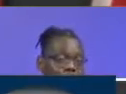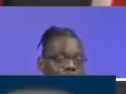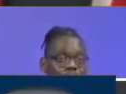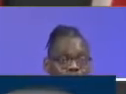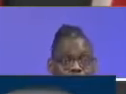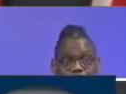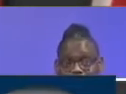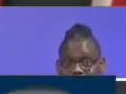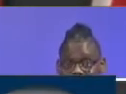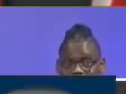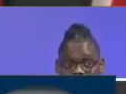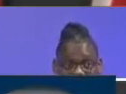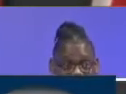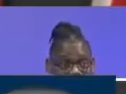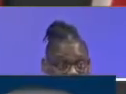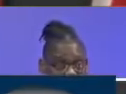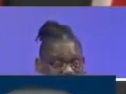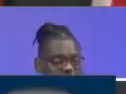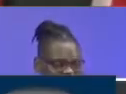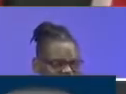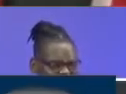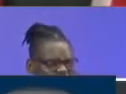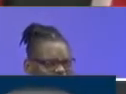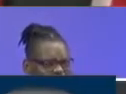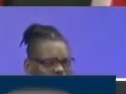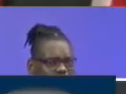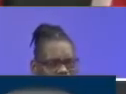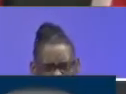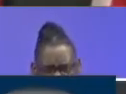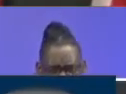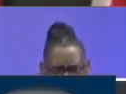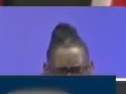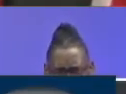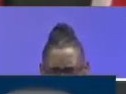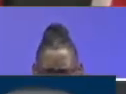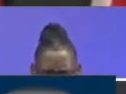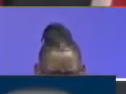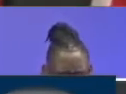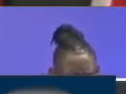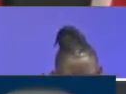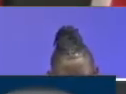team that is have been managing this,